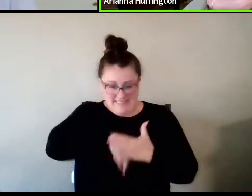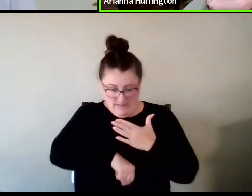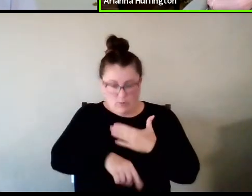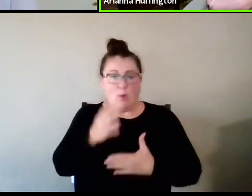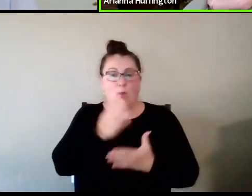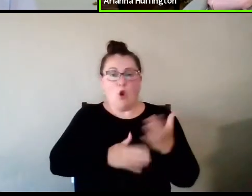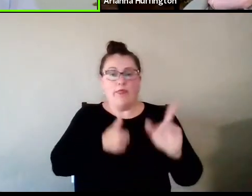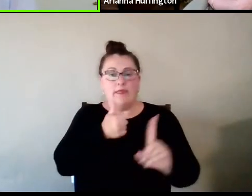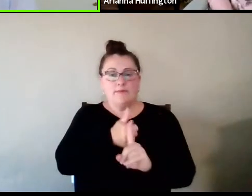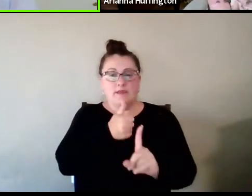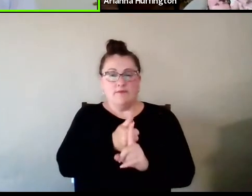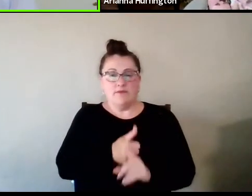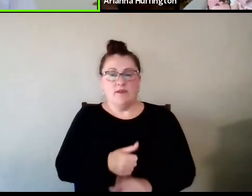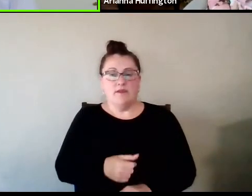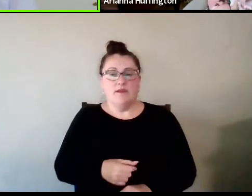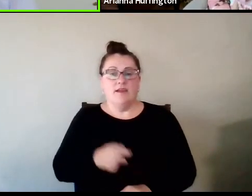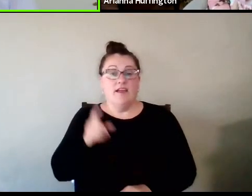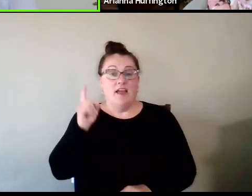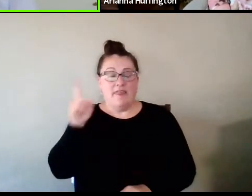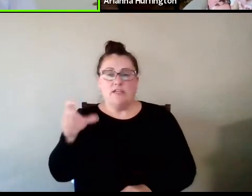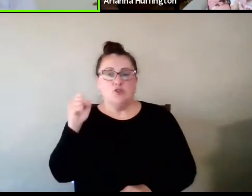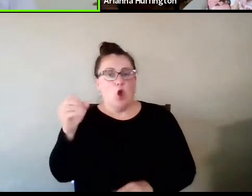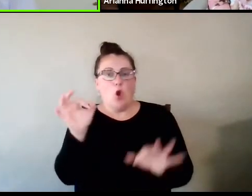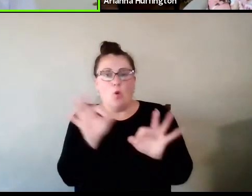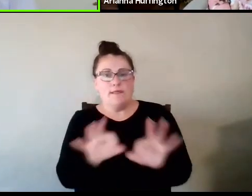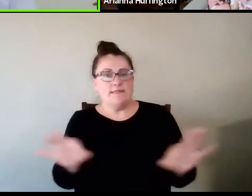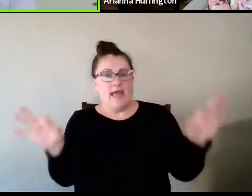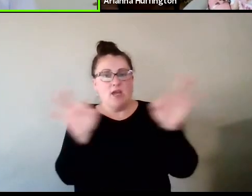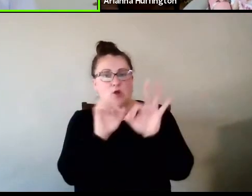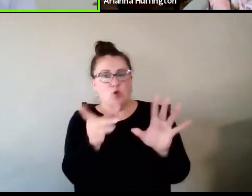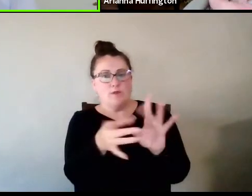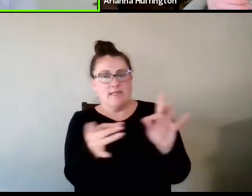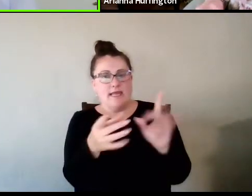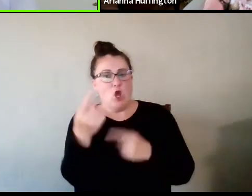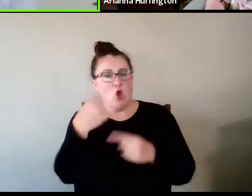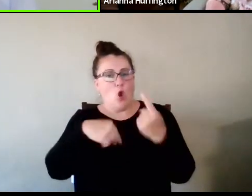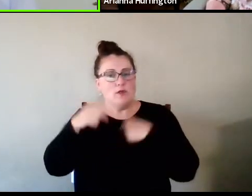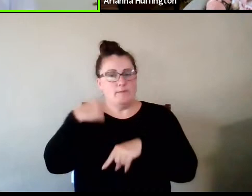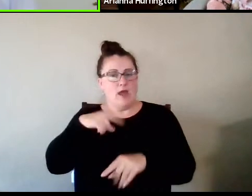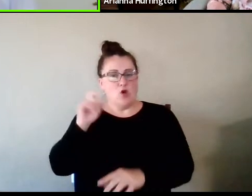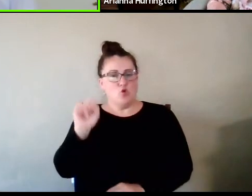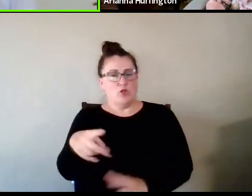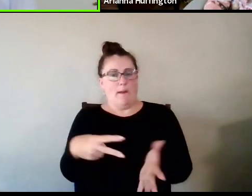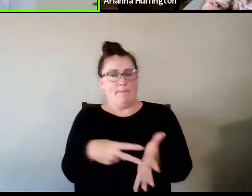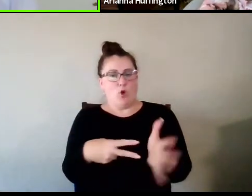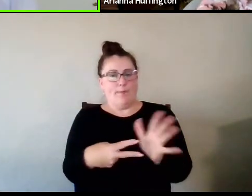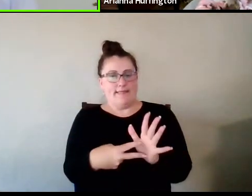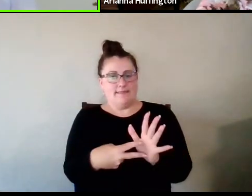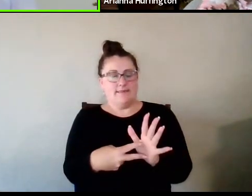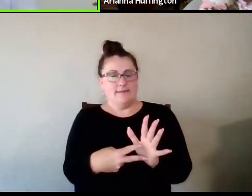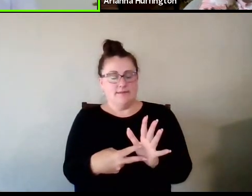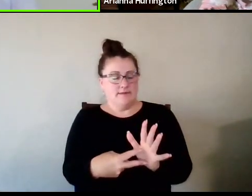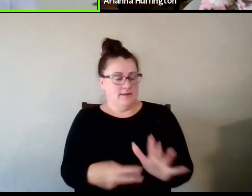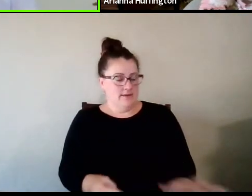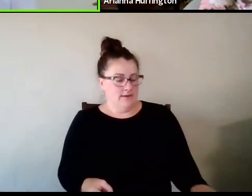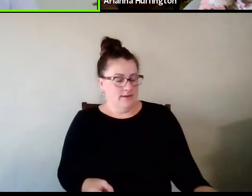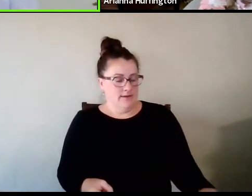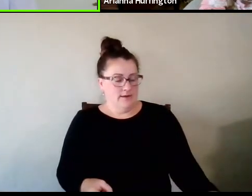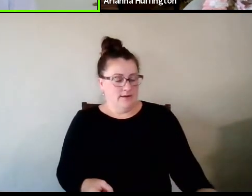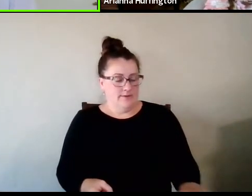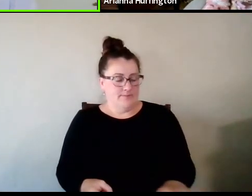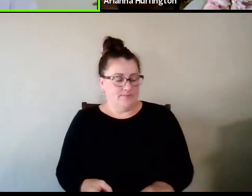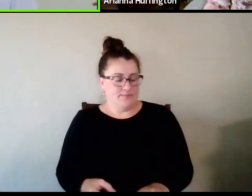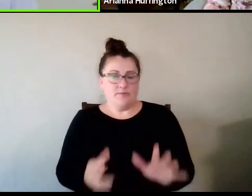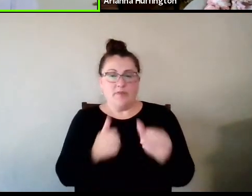themselves. It is so essential what you've just said. It goes back to this question of purpose. And, you know, following